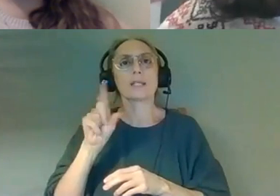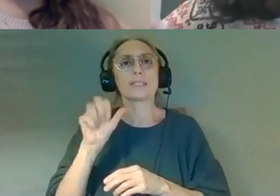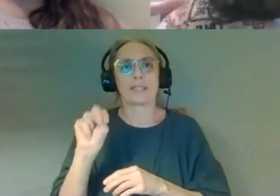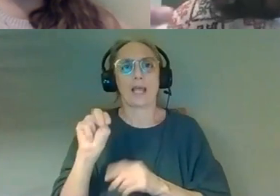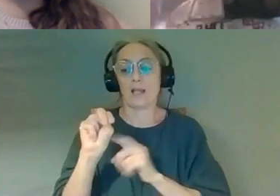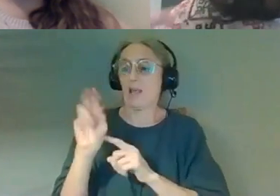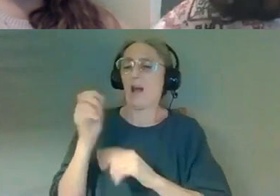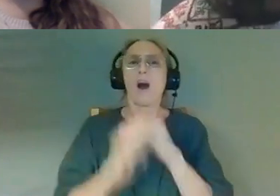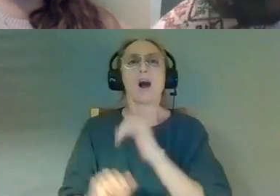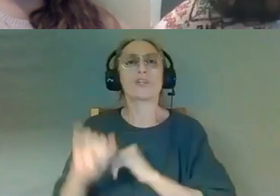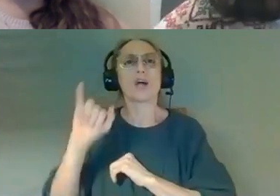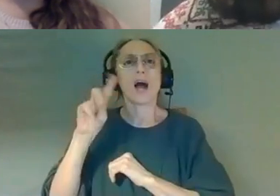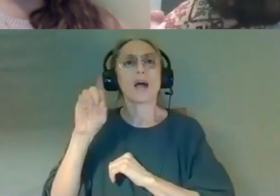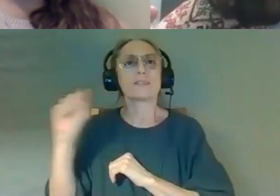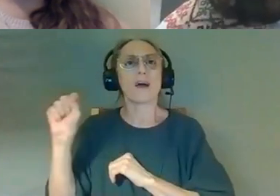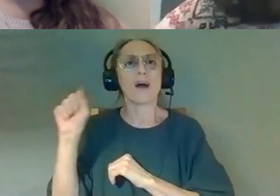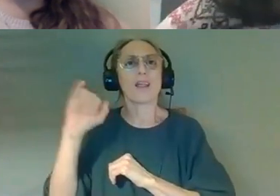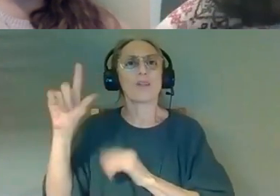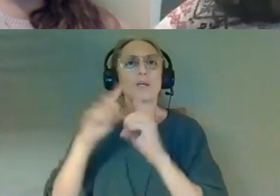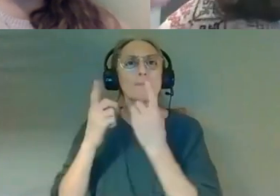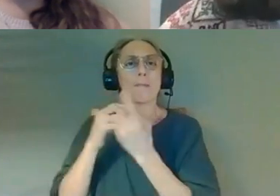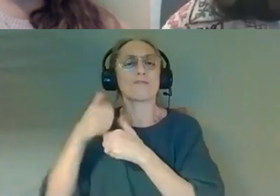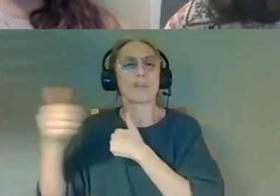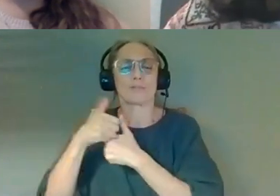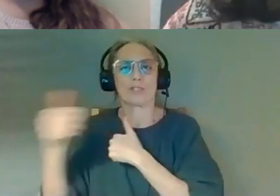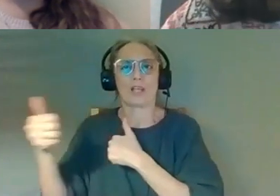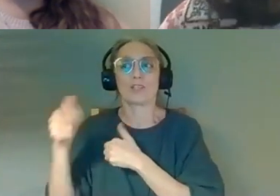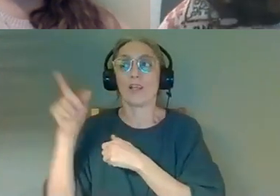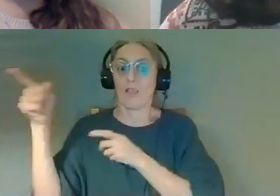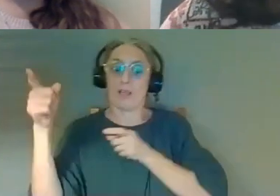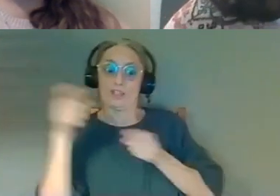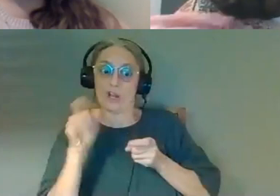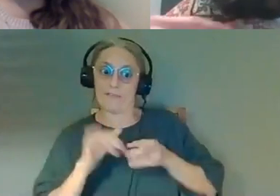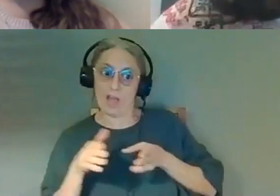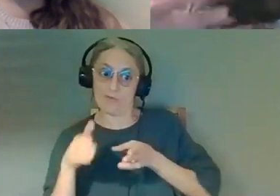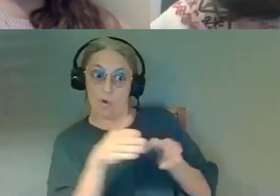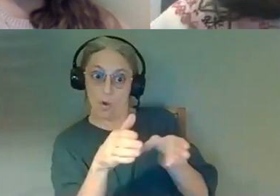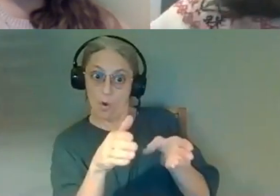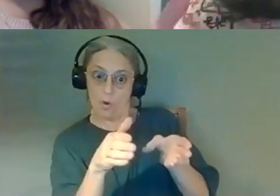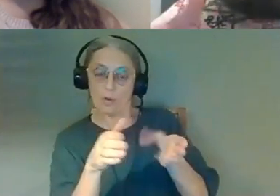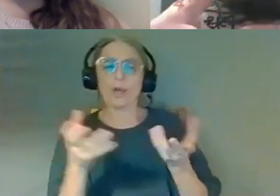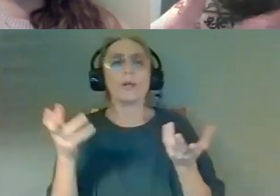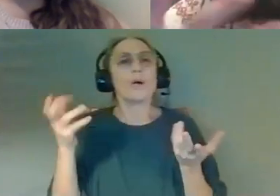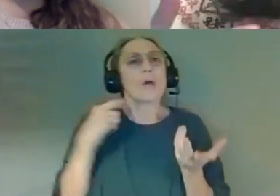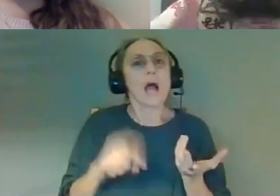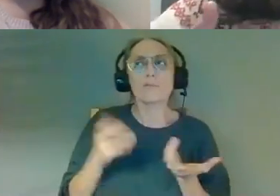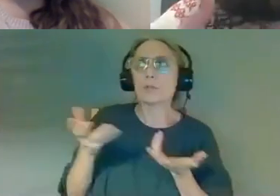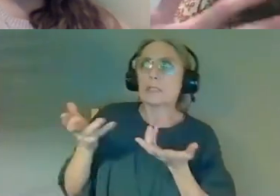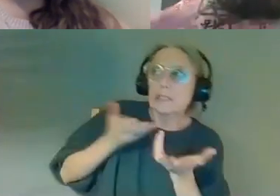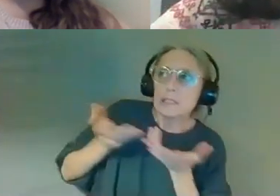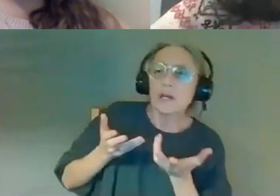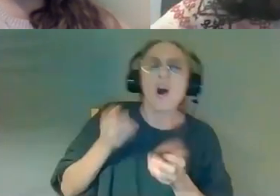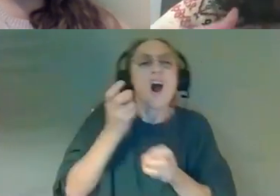issues that communities are running up against where it's difficult to manage all these things. So I guess I'm not asking anything. It's more just